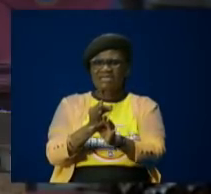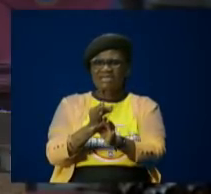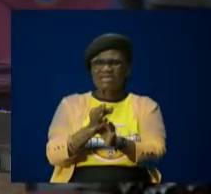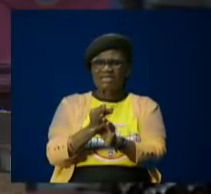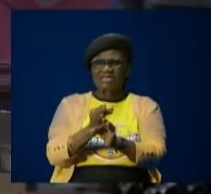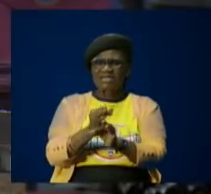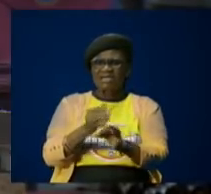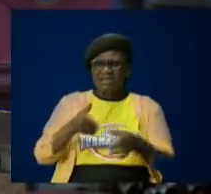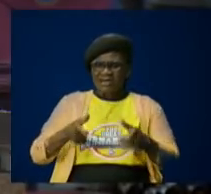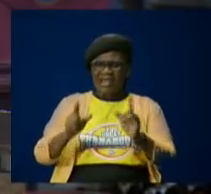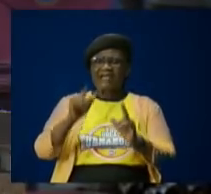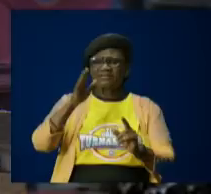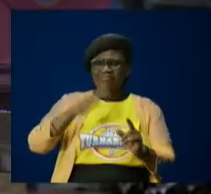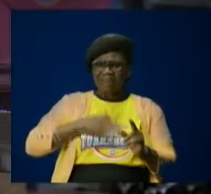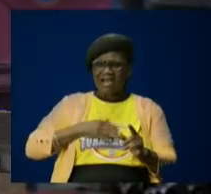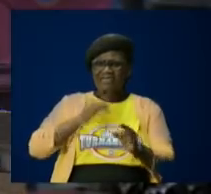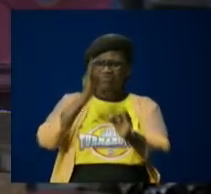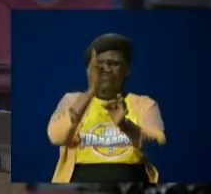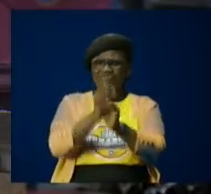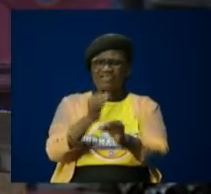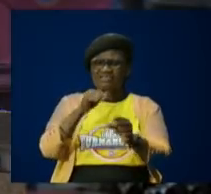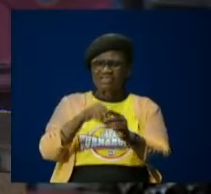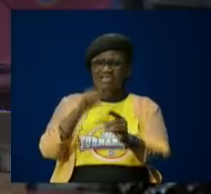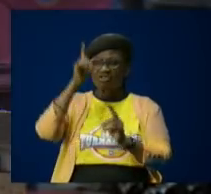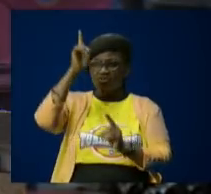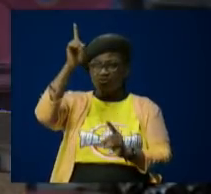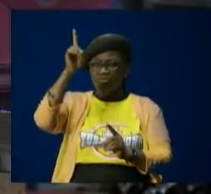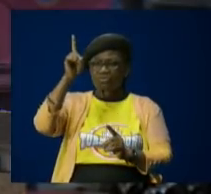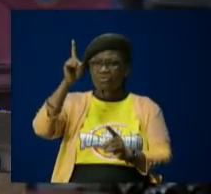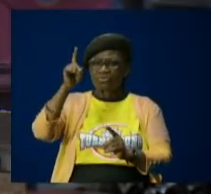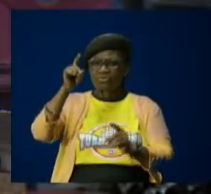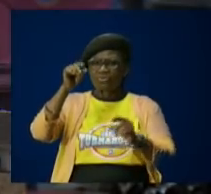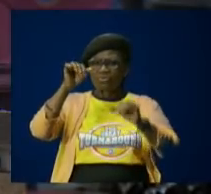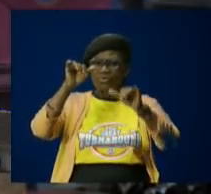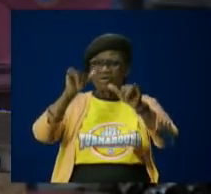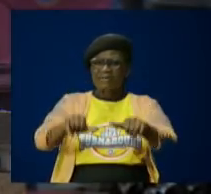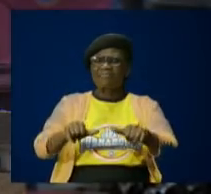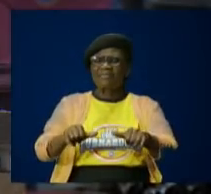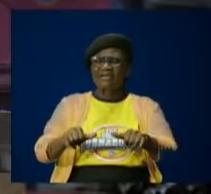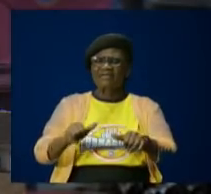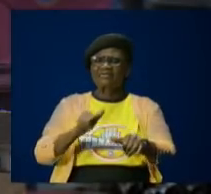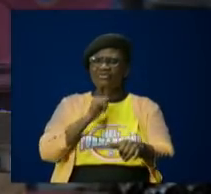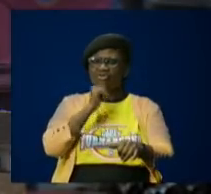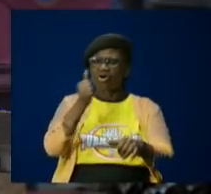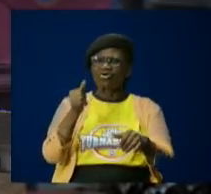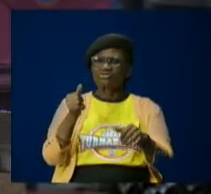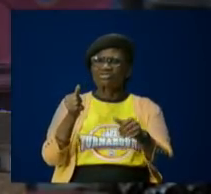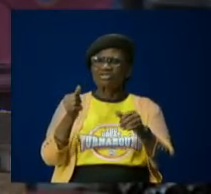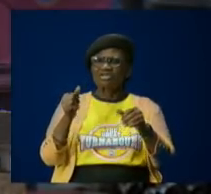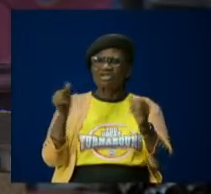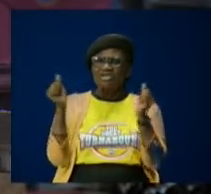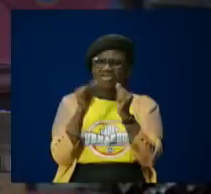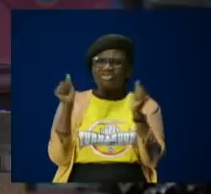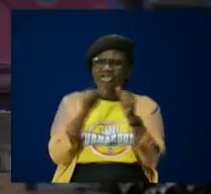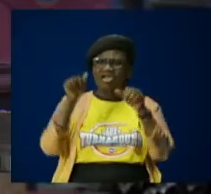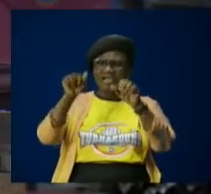let my faith in you remain unshakable.